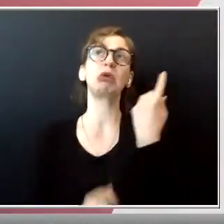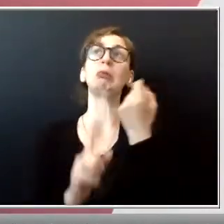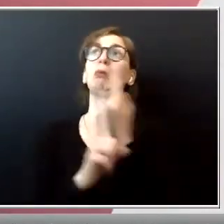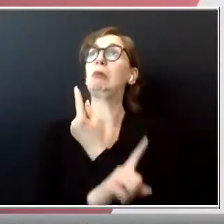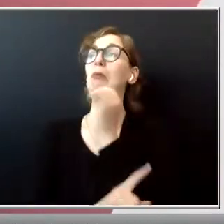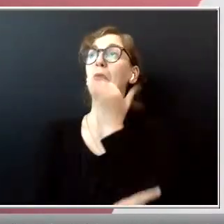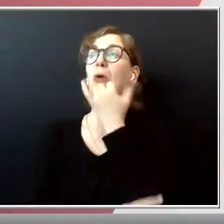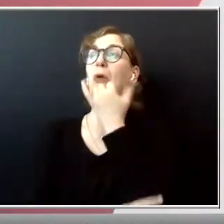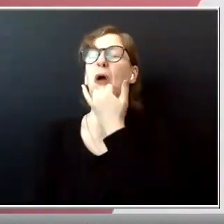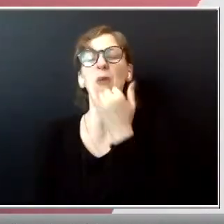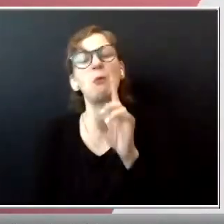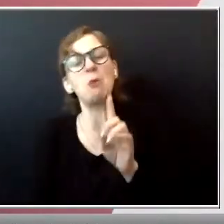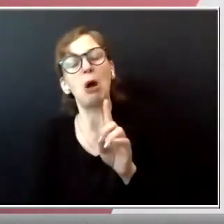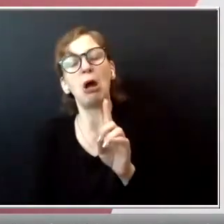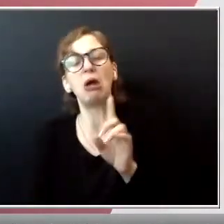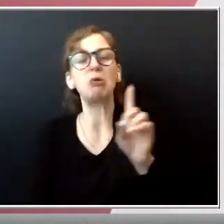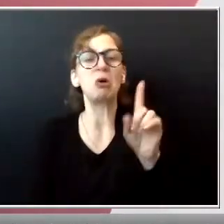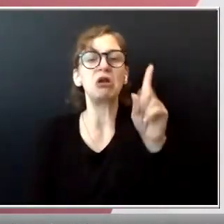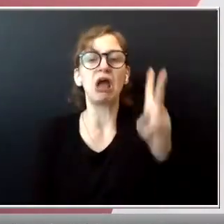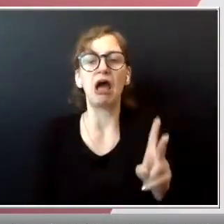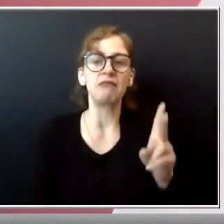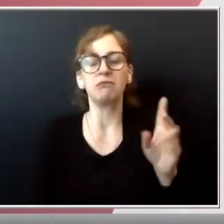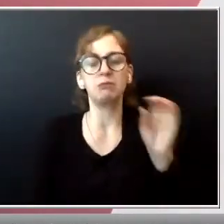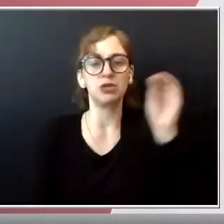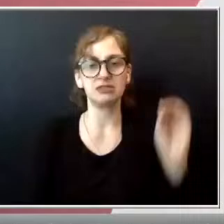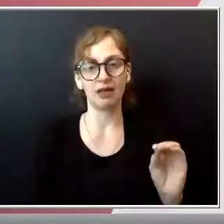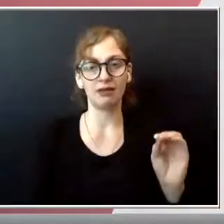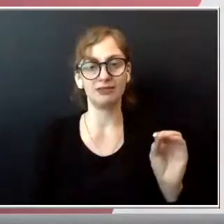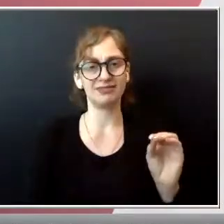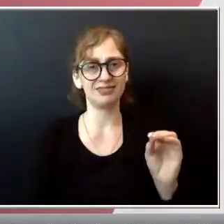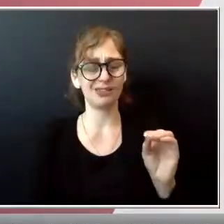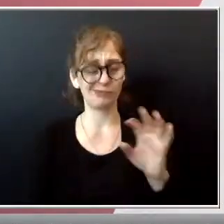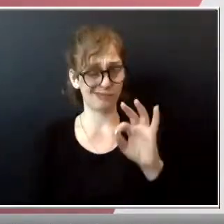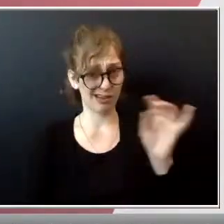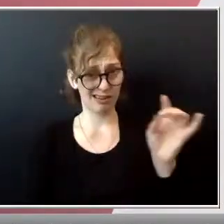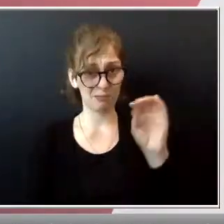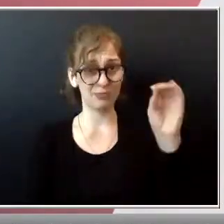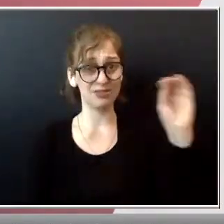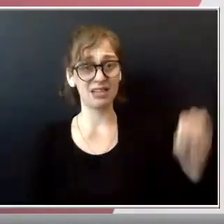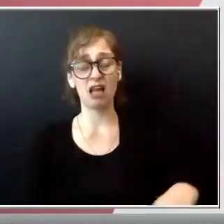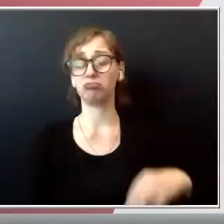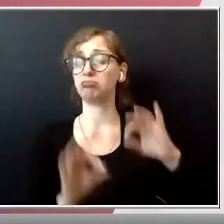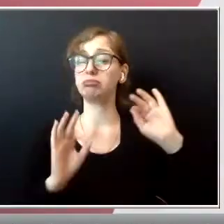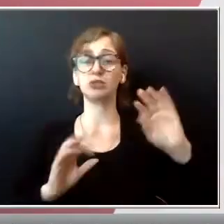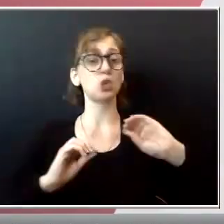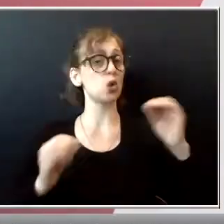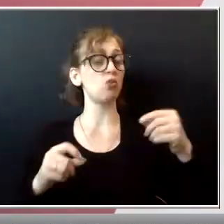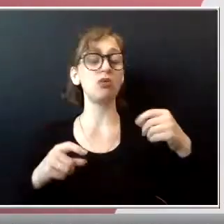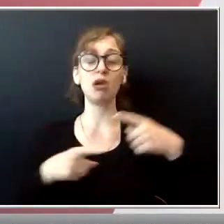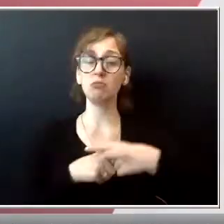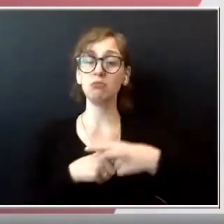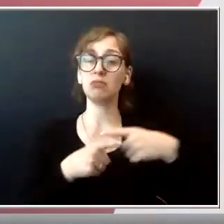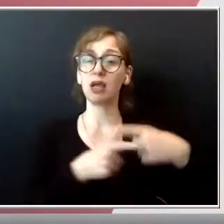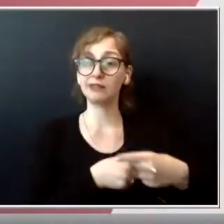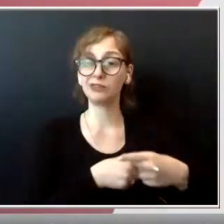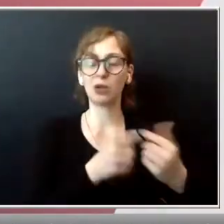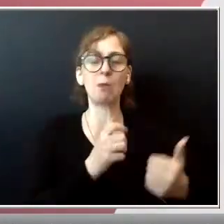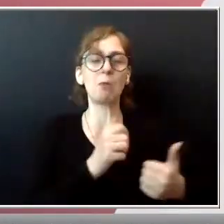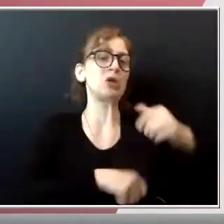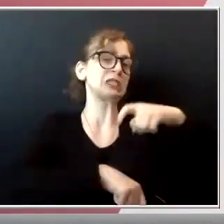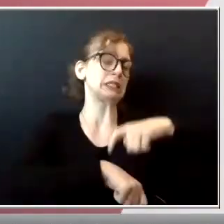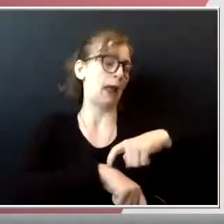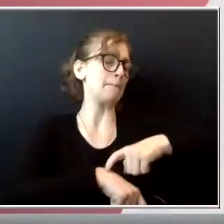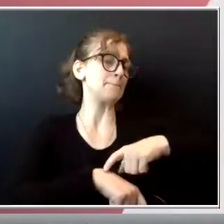1.5%. So 98% of the times, people do not have any complications. Most of the times, it's related to bleeding from the groin from where we